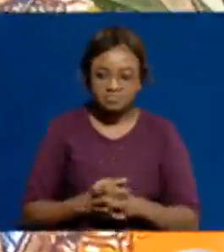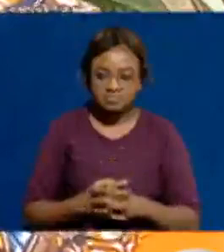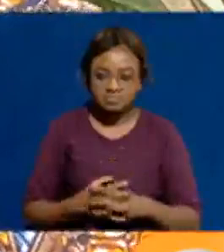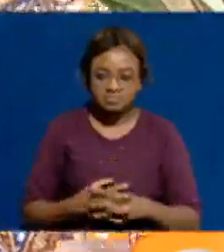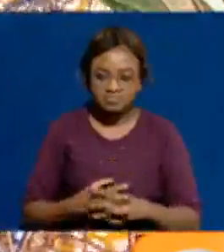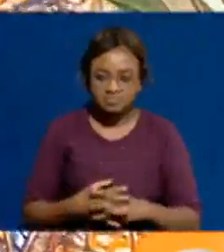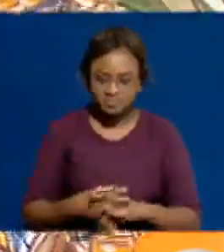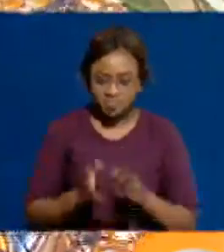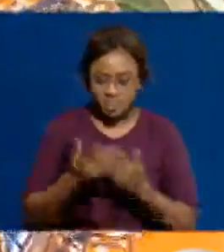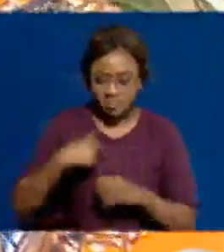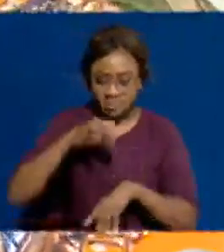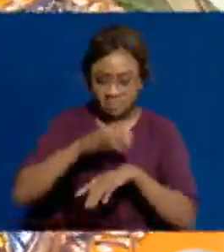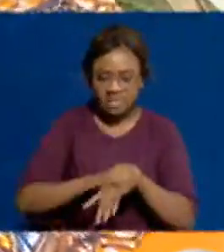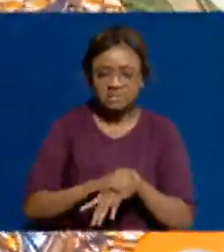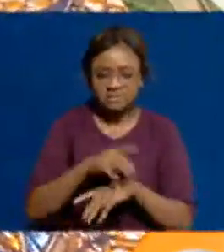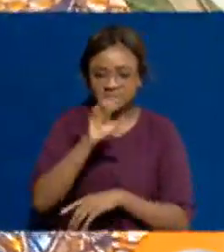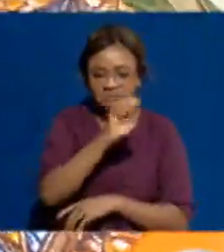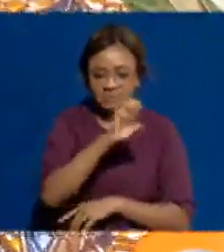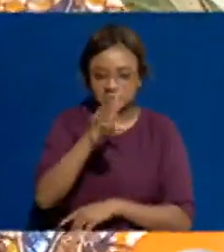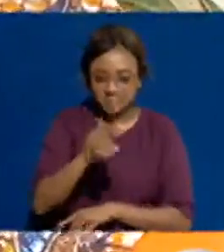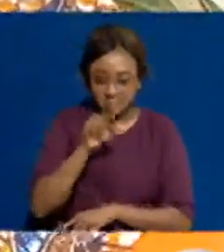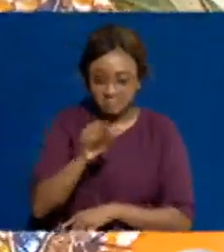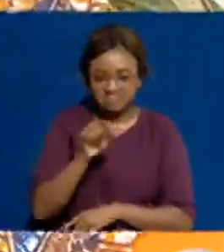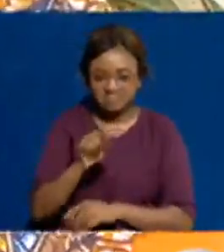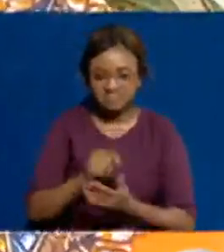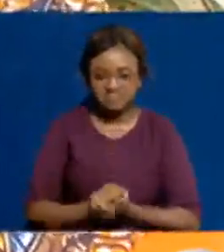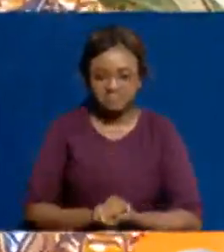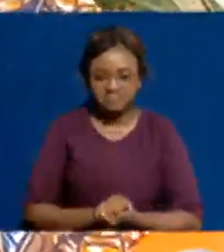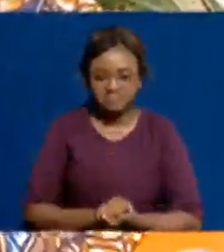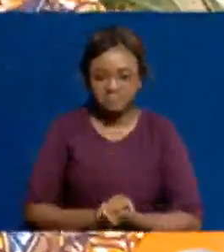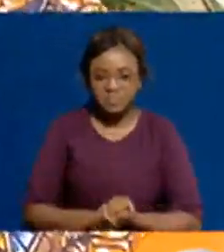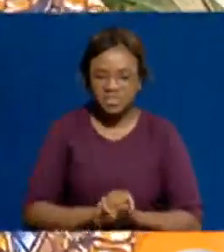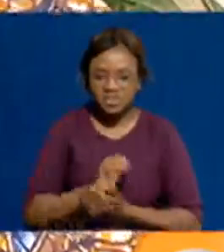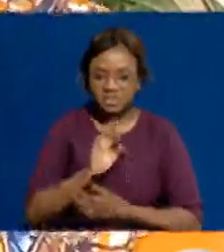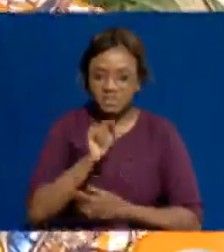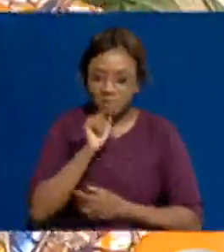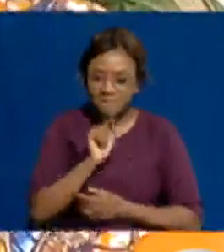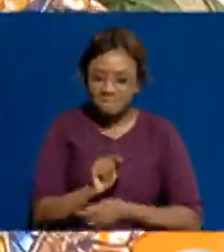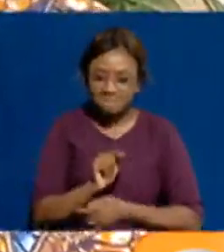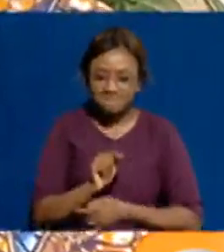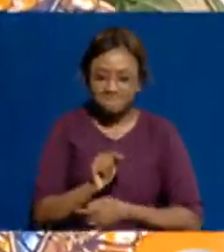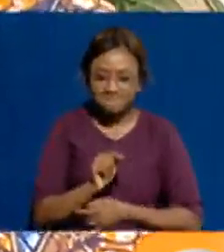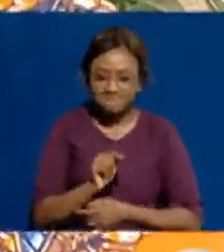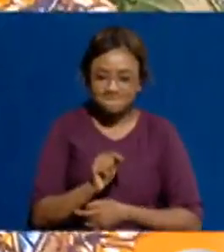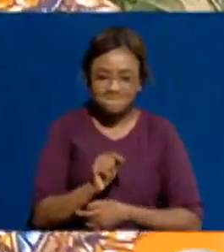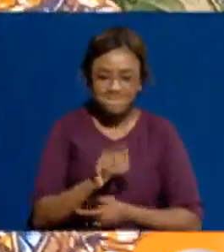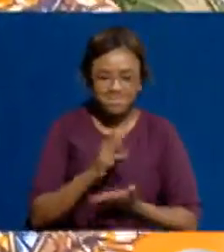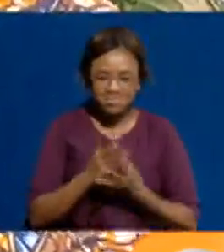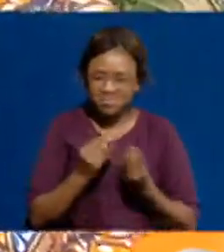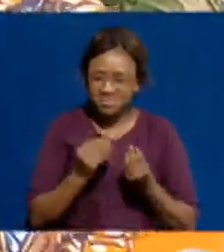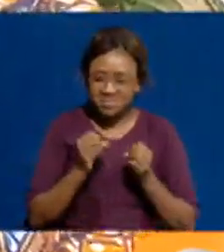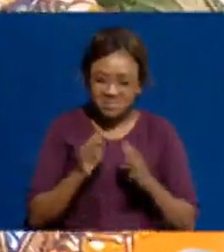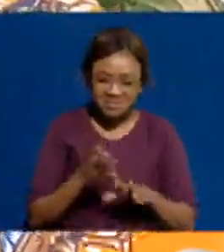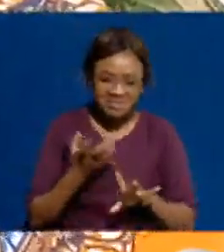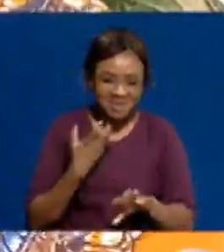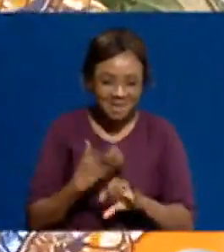able to get a hybrid seed. That's the seed we call hybrid. That detasseling is very labor intensive.